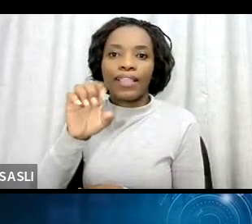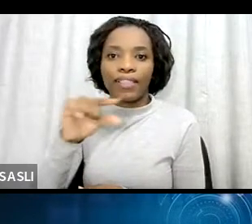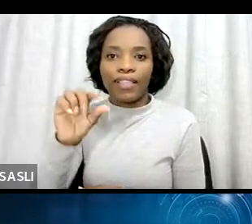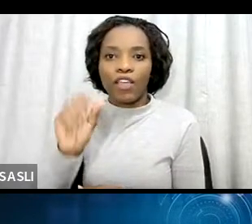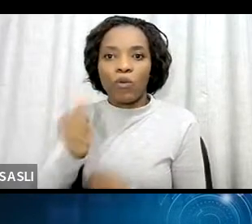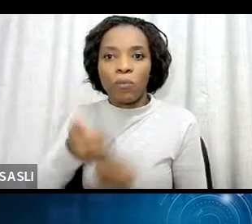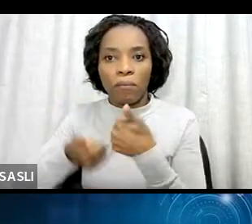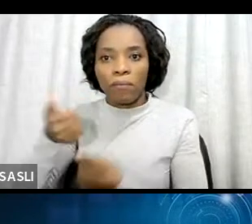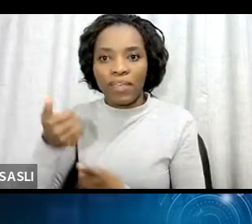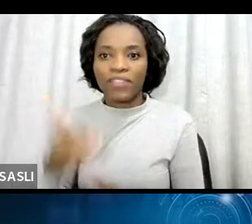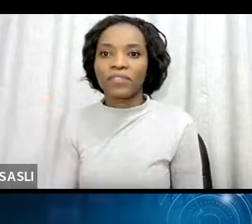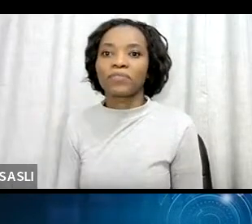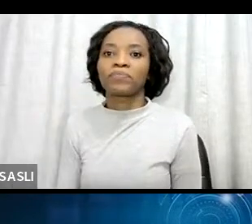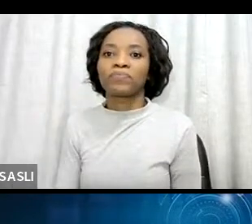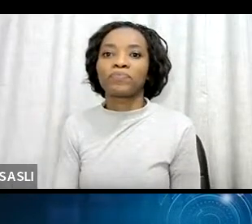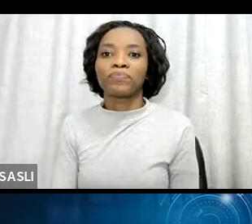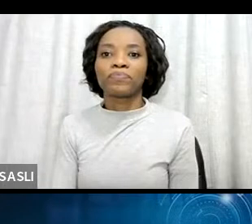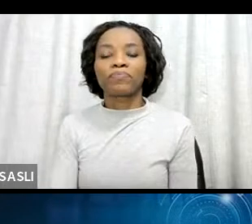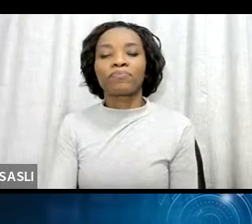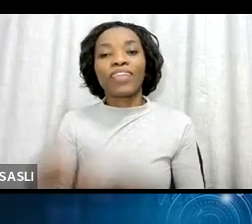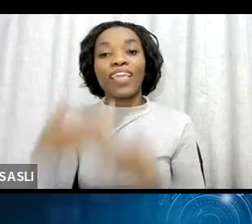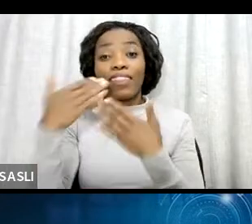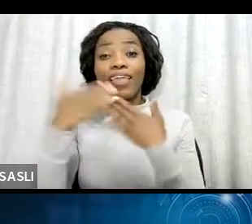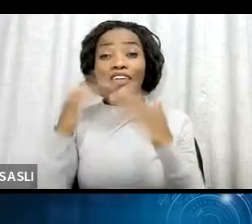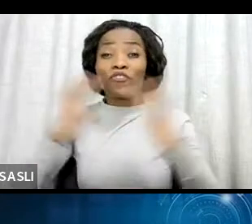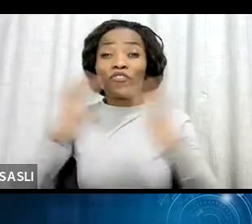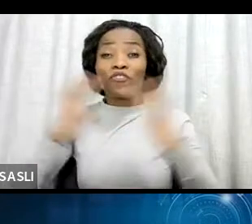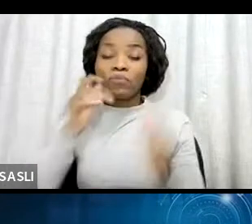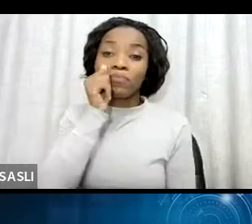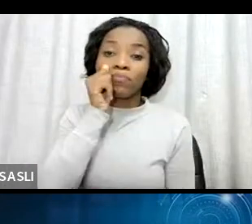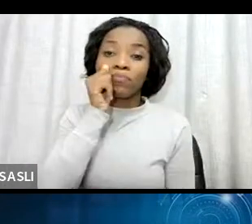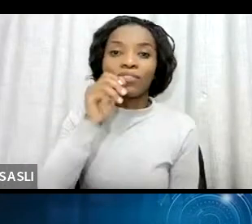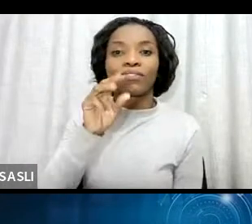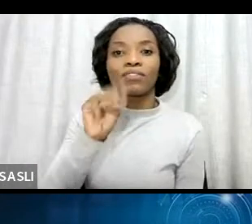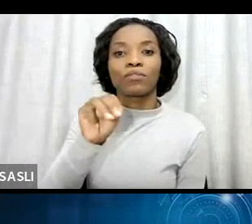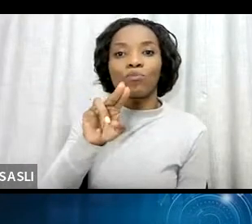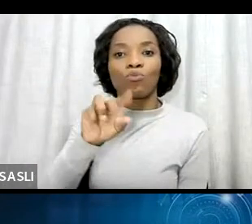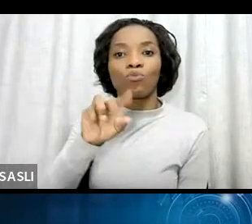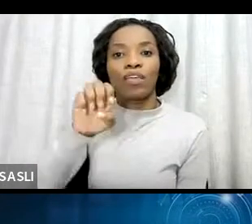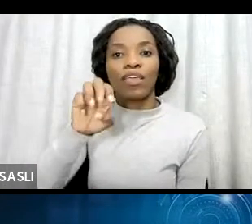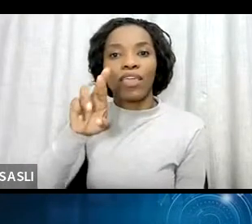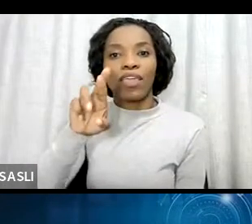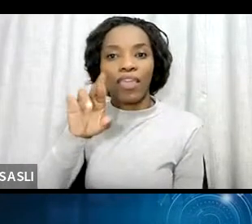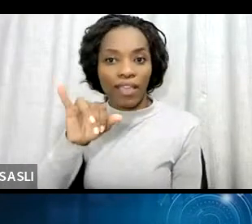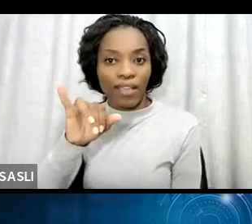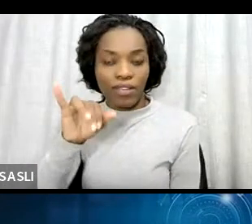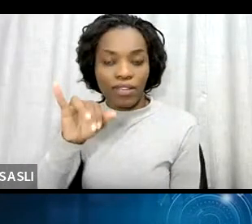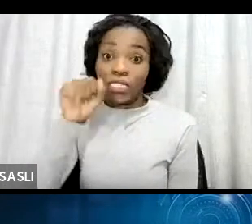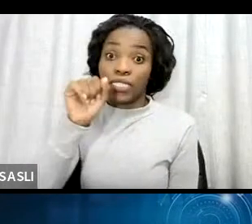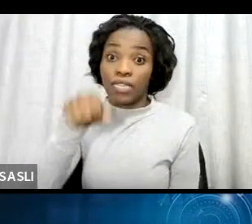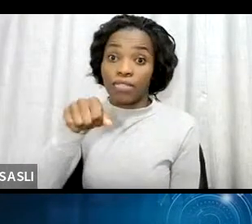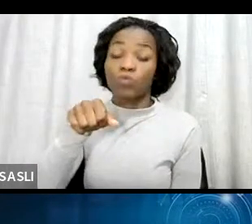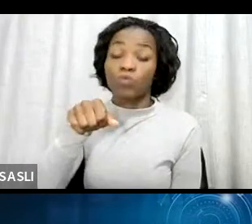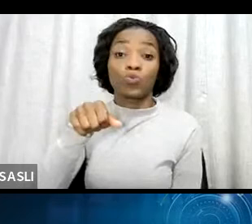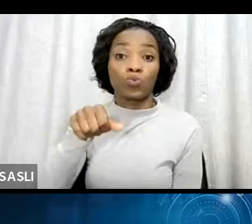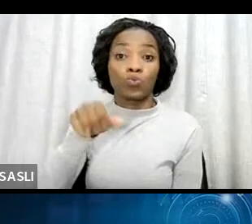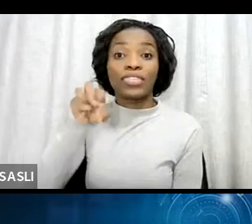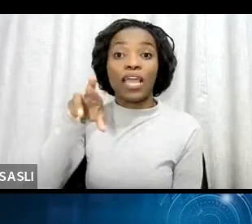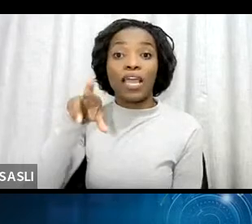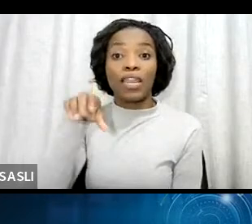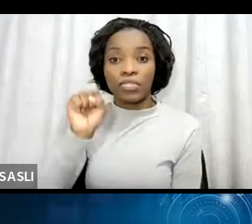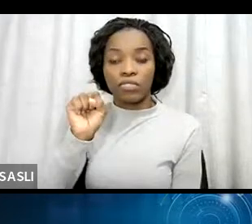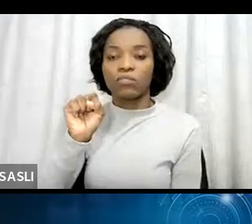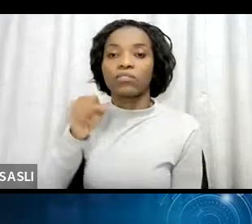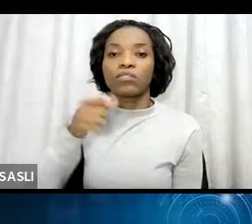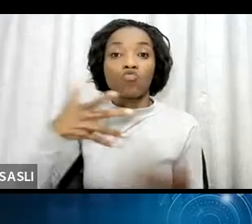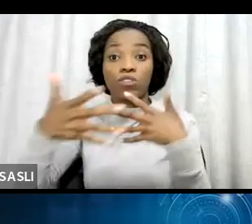Thank you very much, Mr. Mgeri. Yes, the honors of transparency of SARS is available. How are